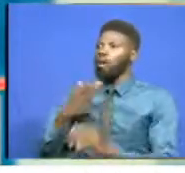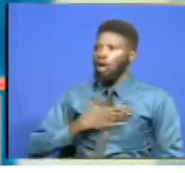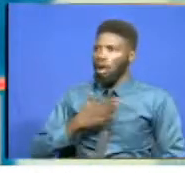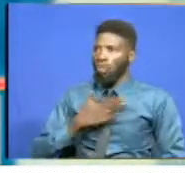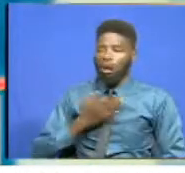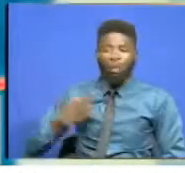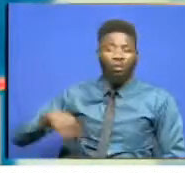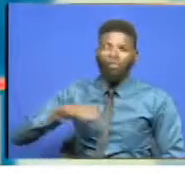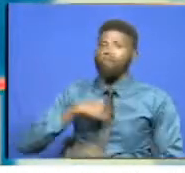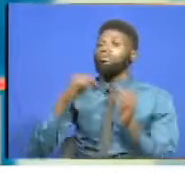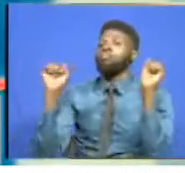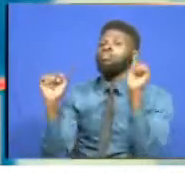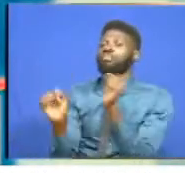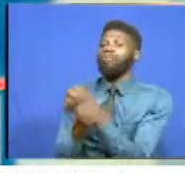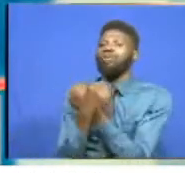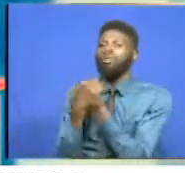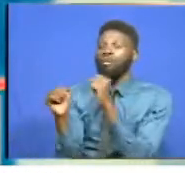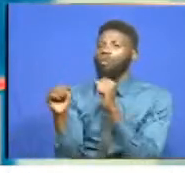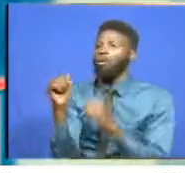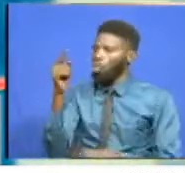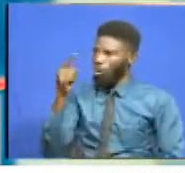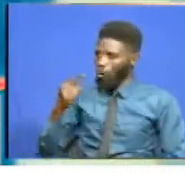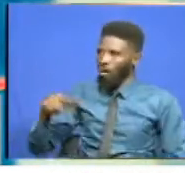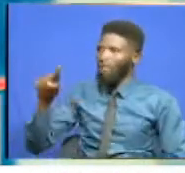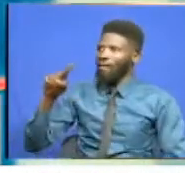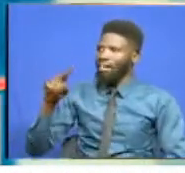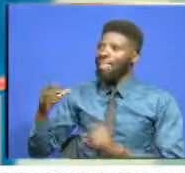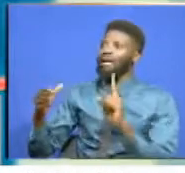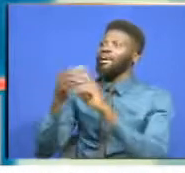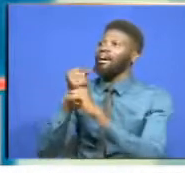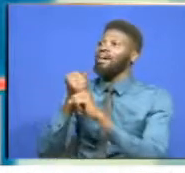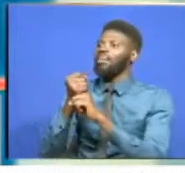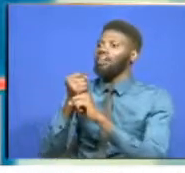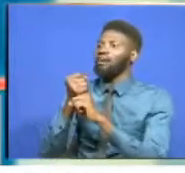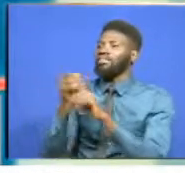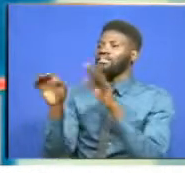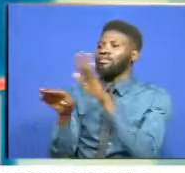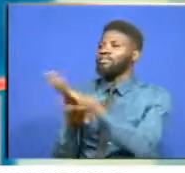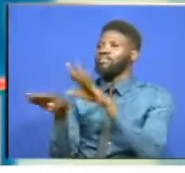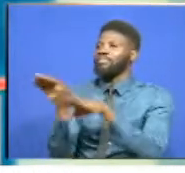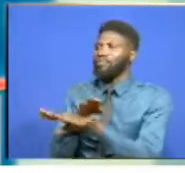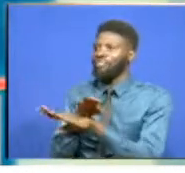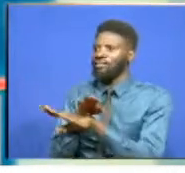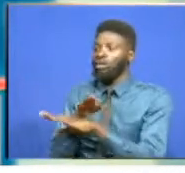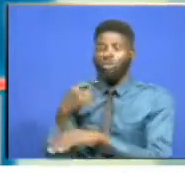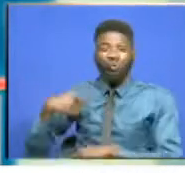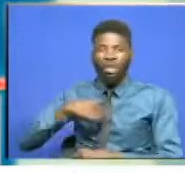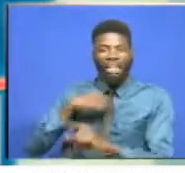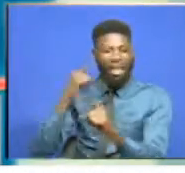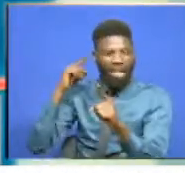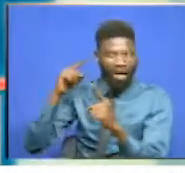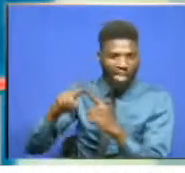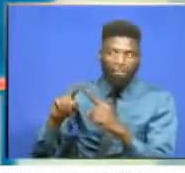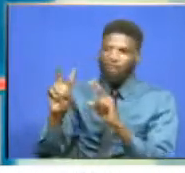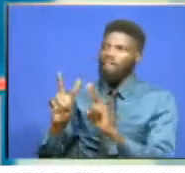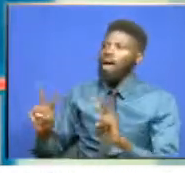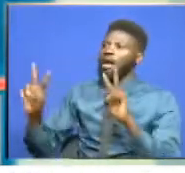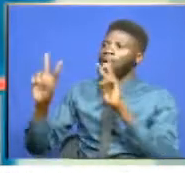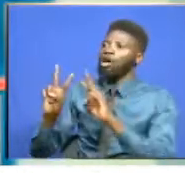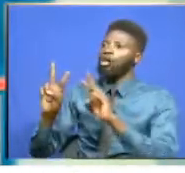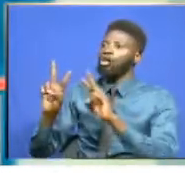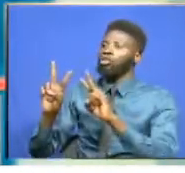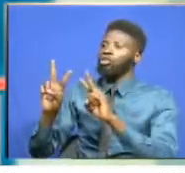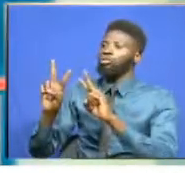all. What we are looking for is value addition, and particularly on the